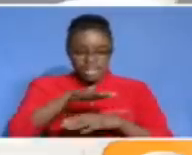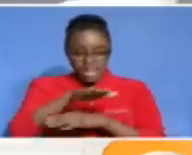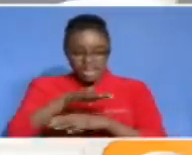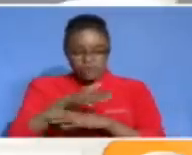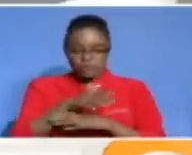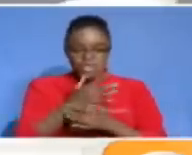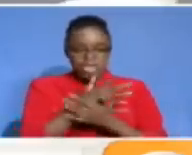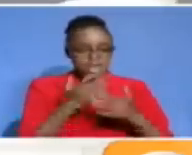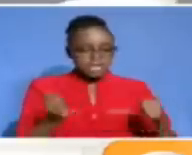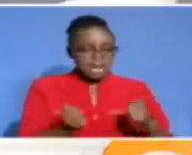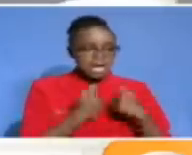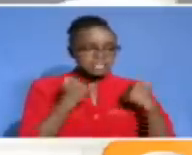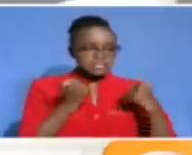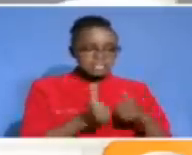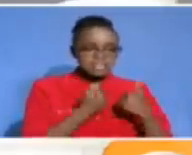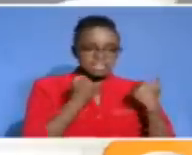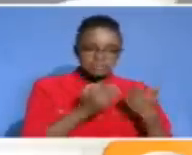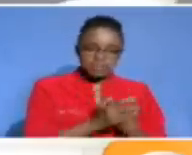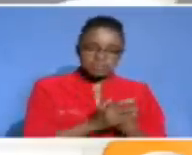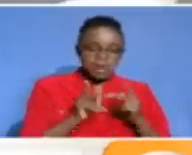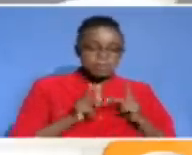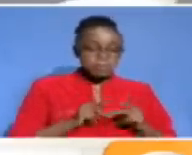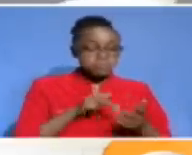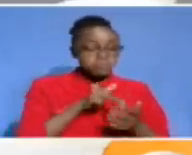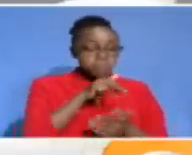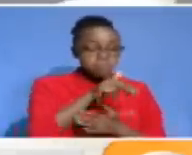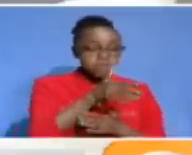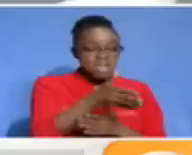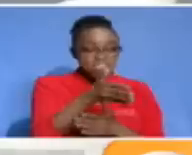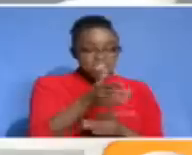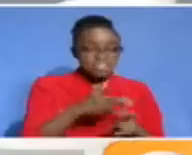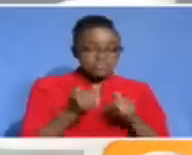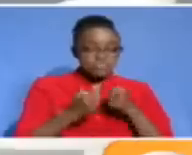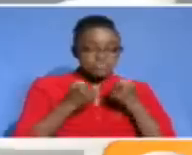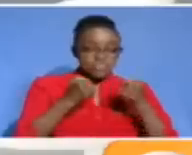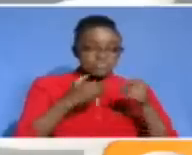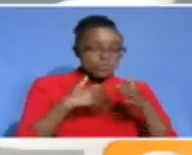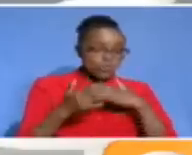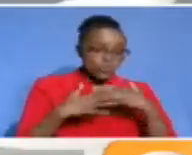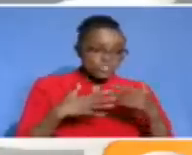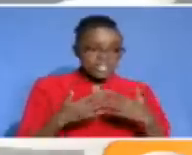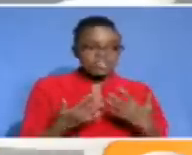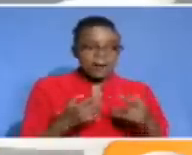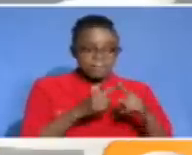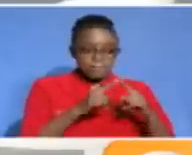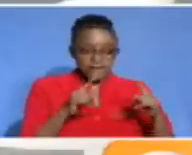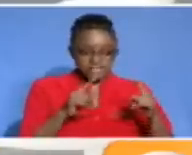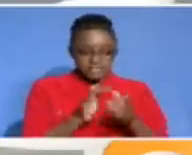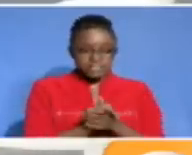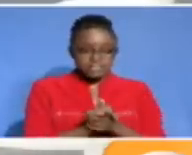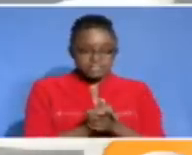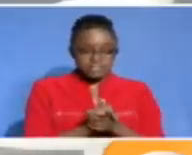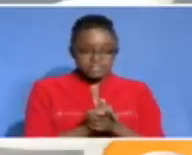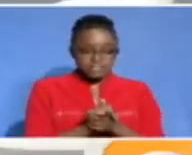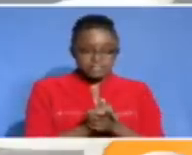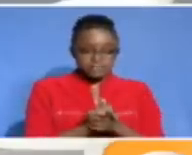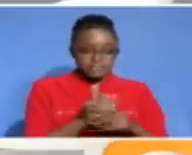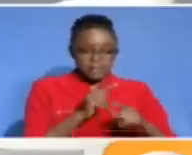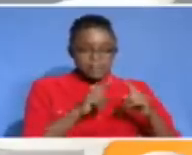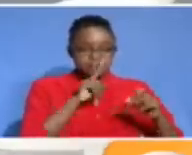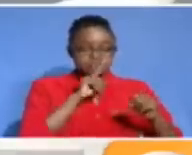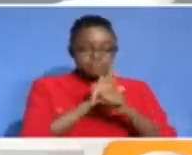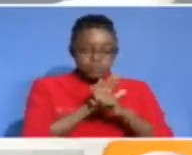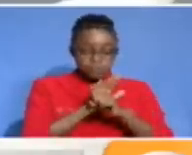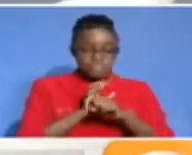scene of an accident. Bystanders, people are walking around or driving or whatever. But our promise